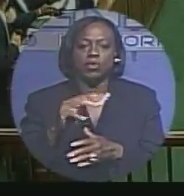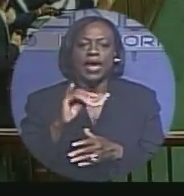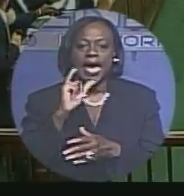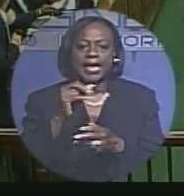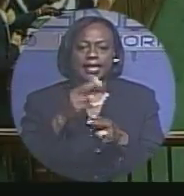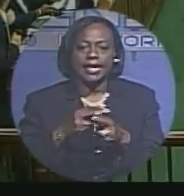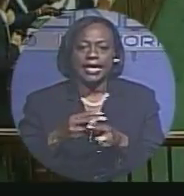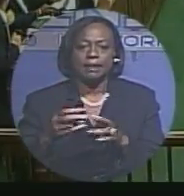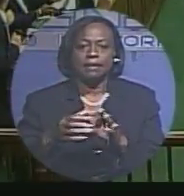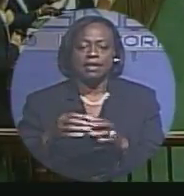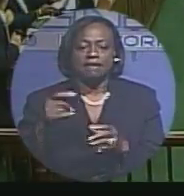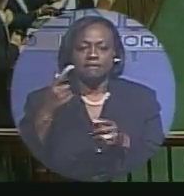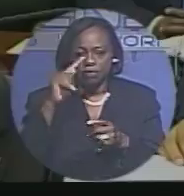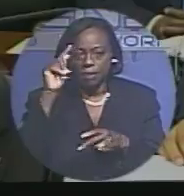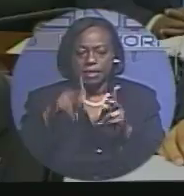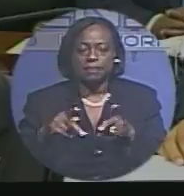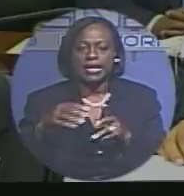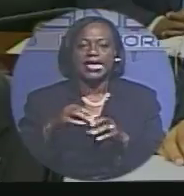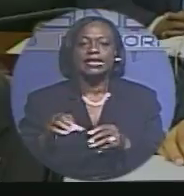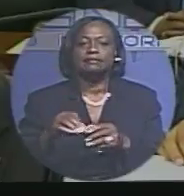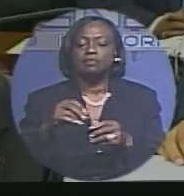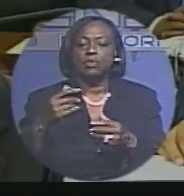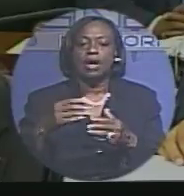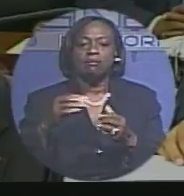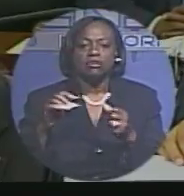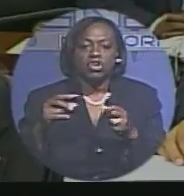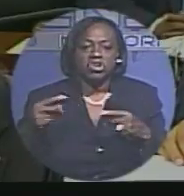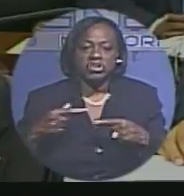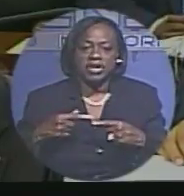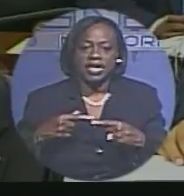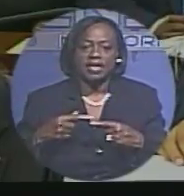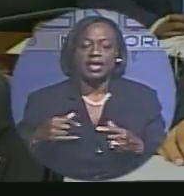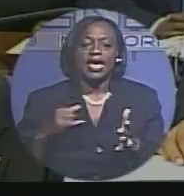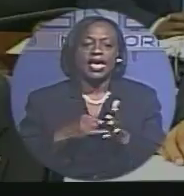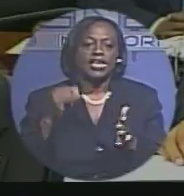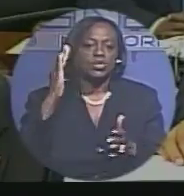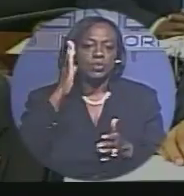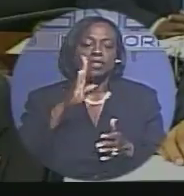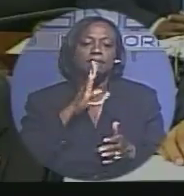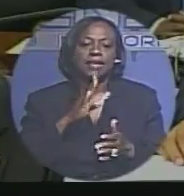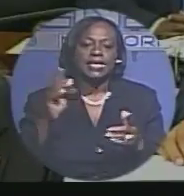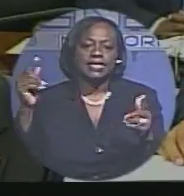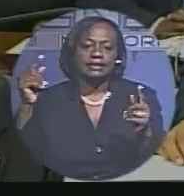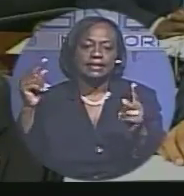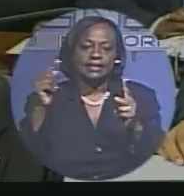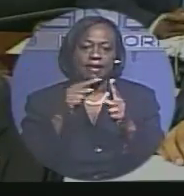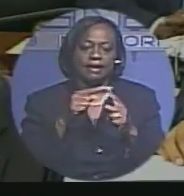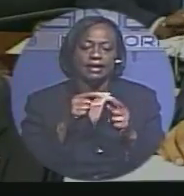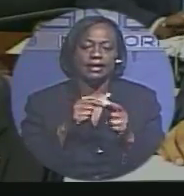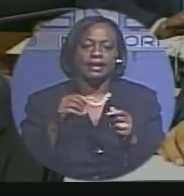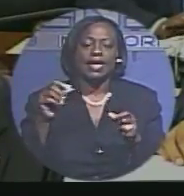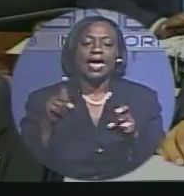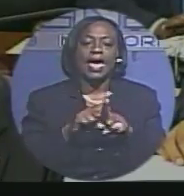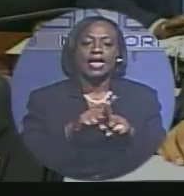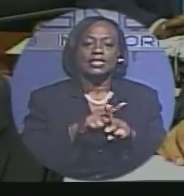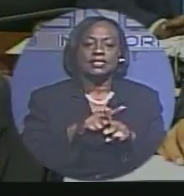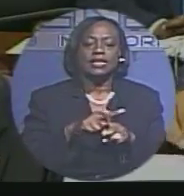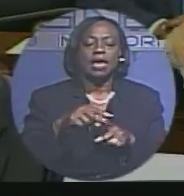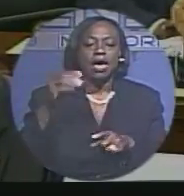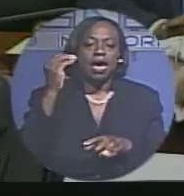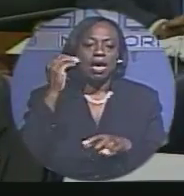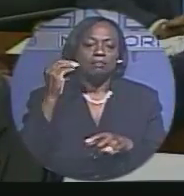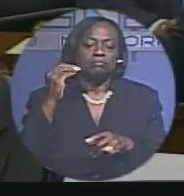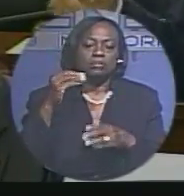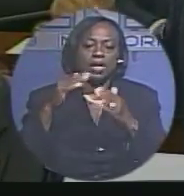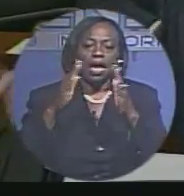in distress. This will not be a cash handout, but will be targeted at satisfying certain household commitments. So